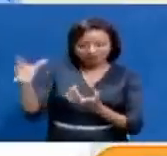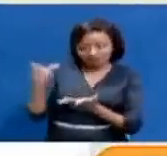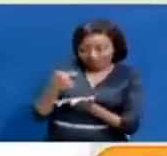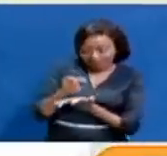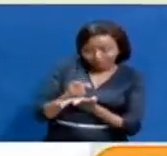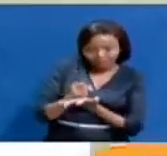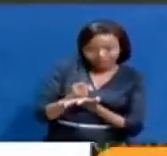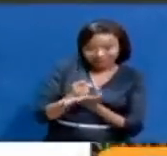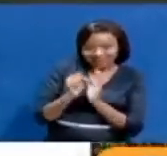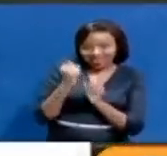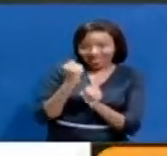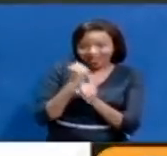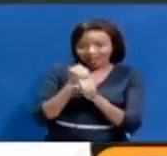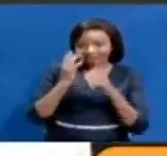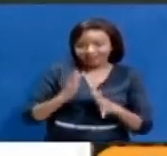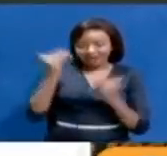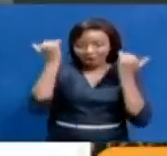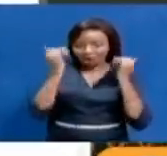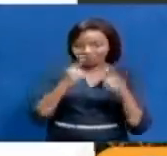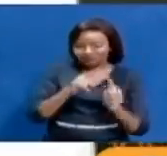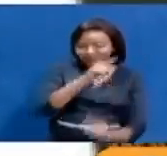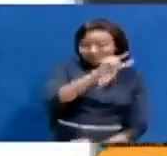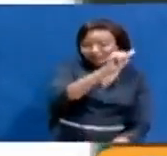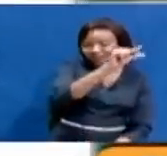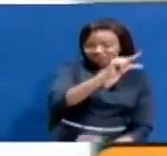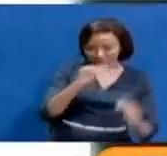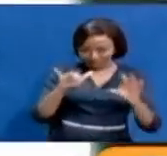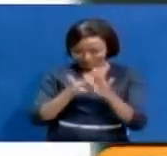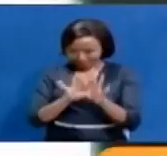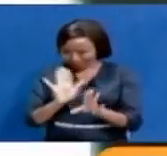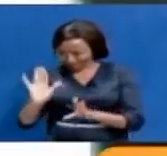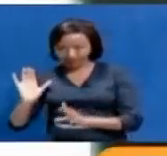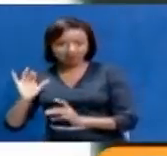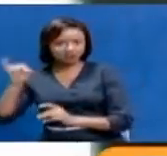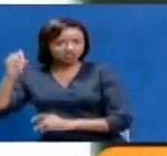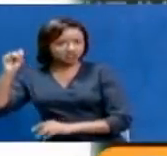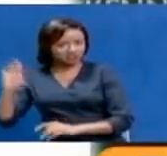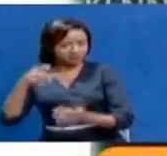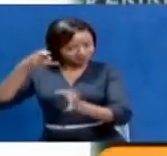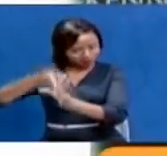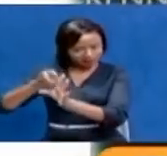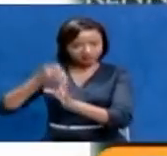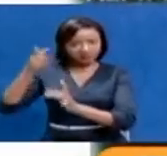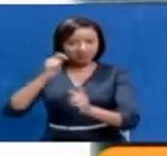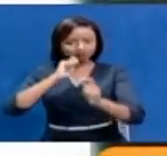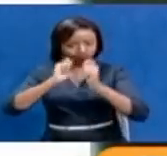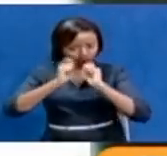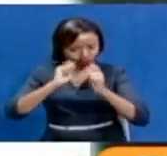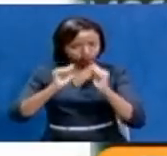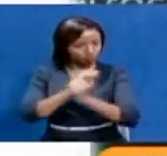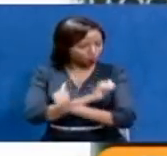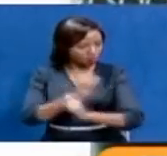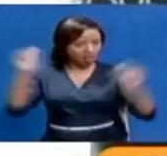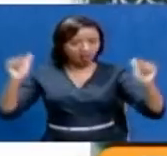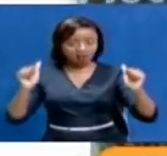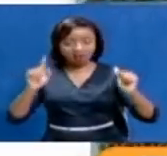Court. The AG is a member of the commission and participated in the interviews and decision-making process. We owe a